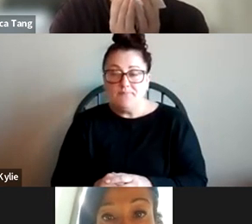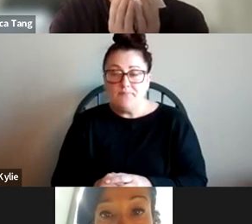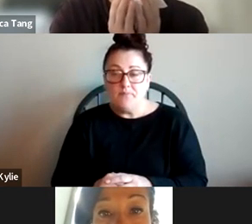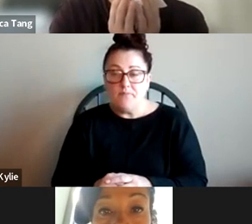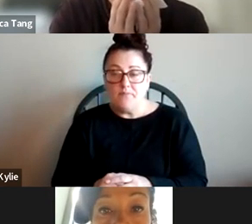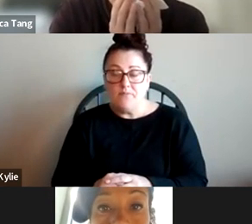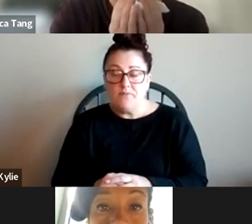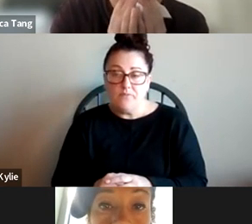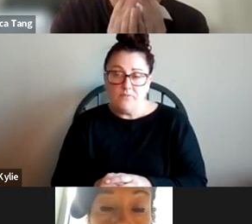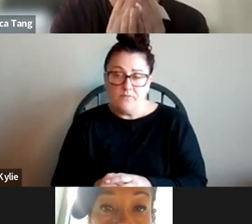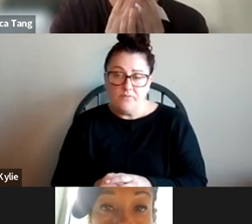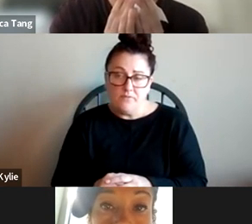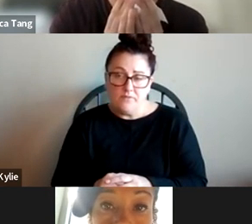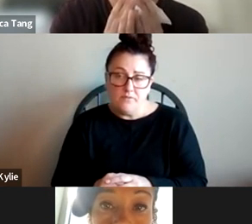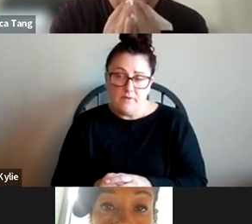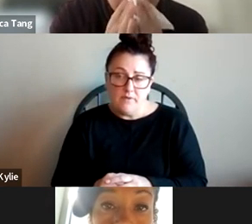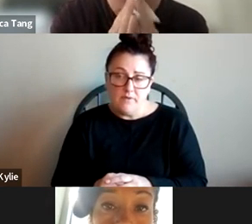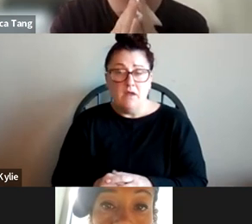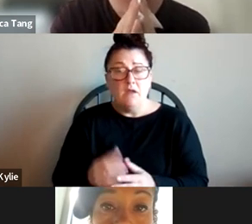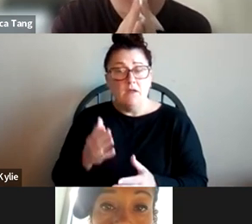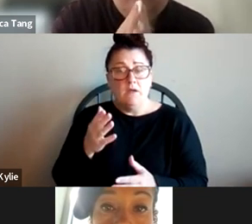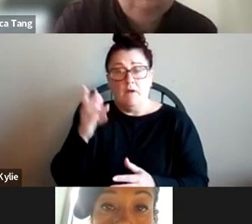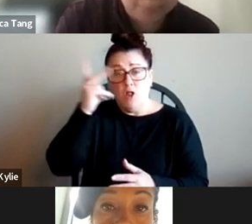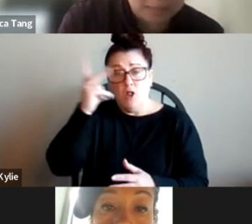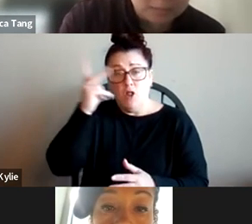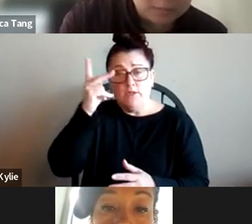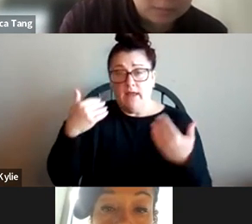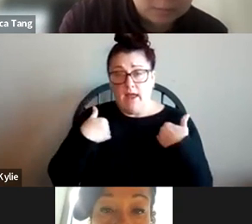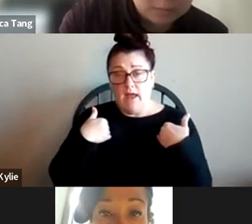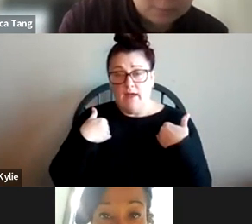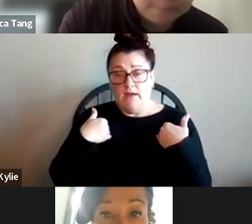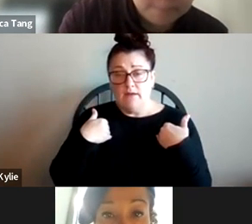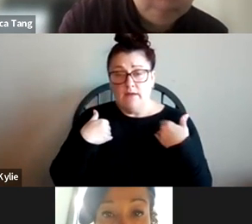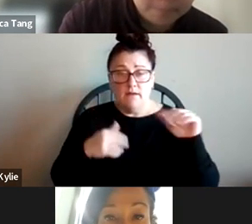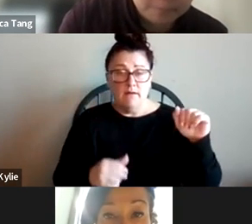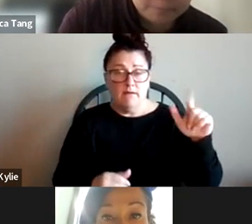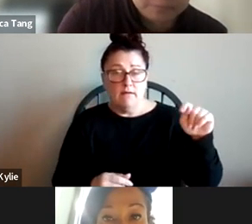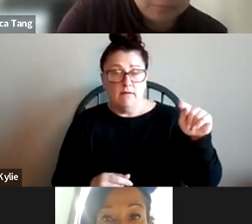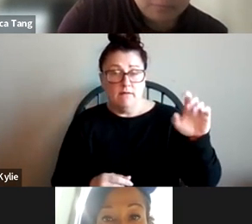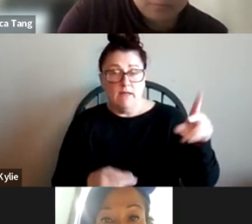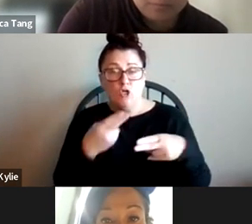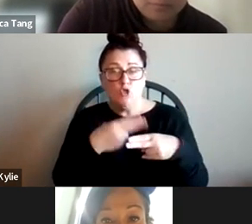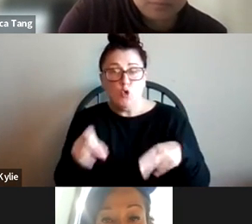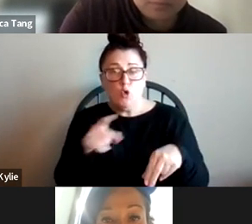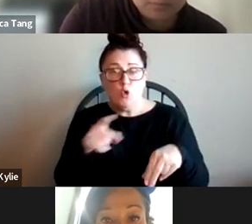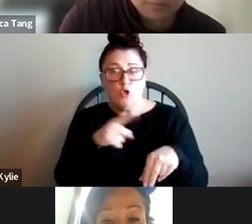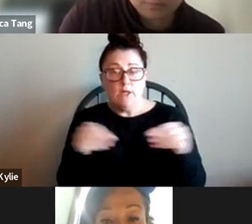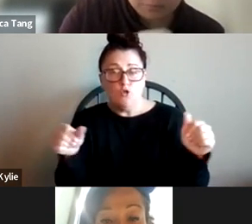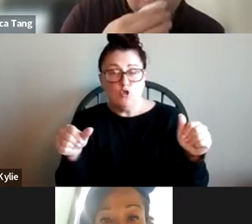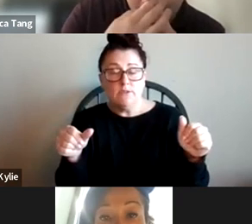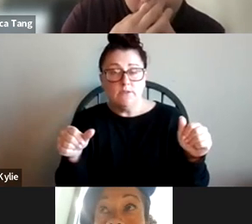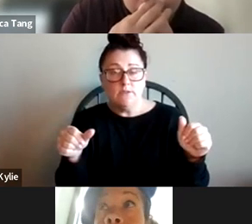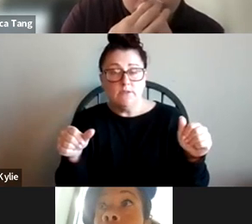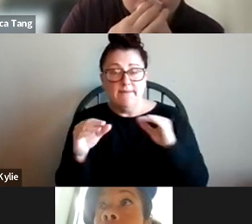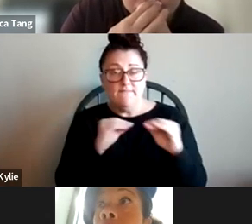There has been one philosophy that many of them have held, which that alt ed is a short-term solution to